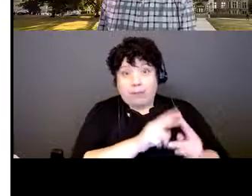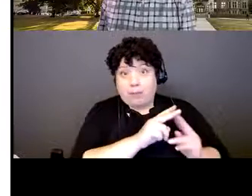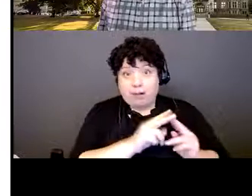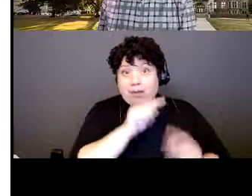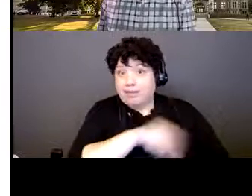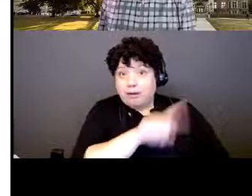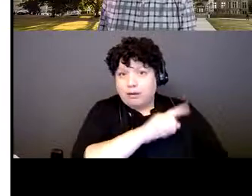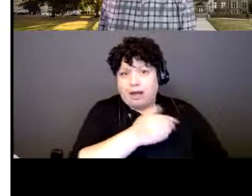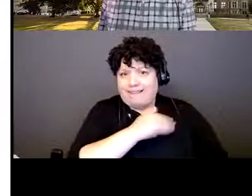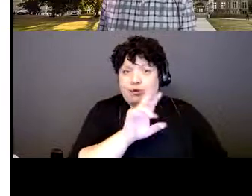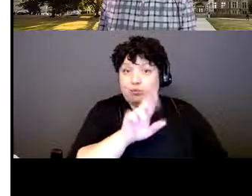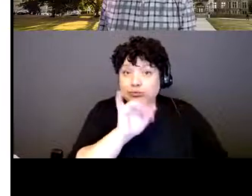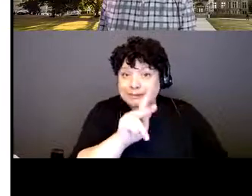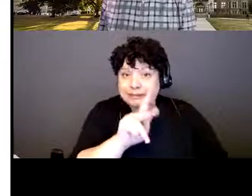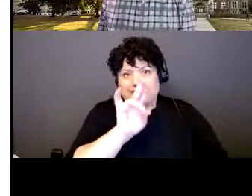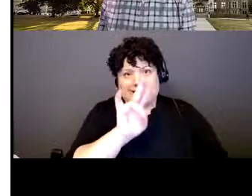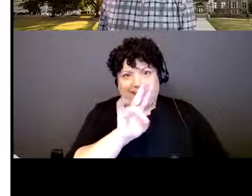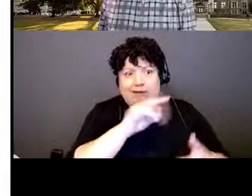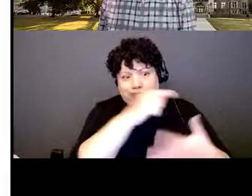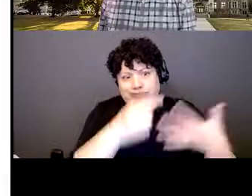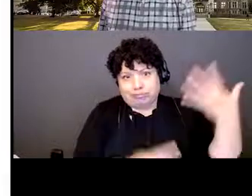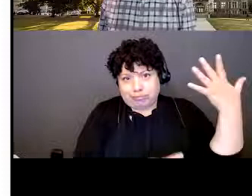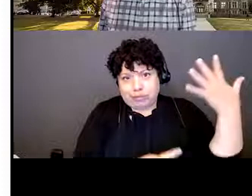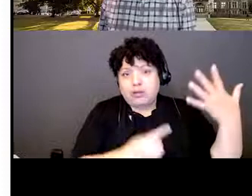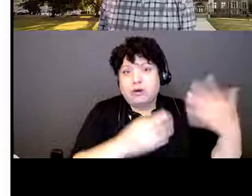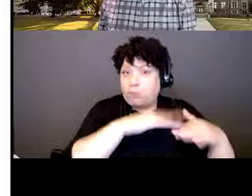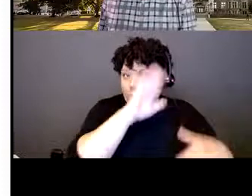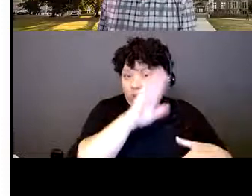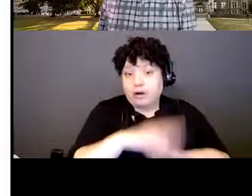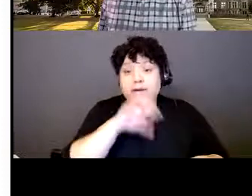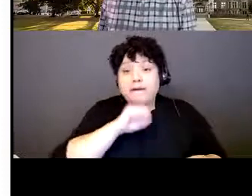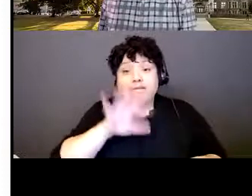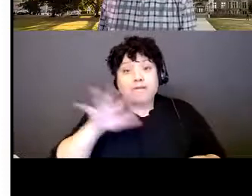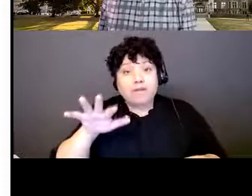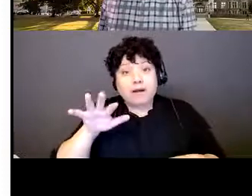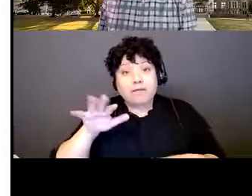more risk factors. If you look at age 55 and older,